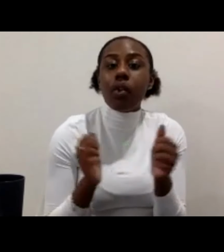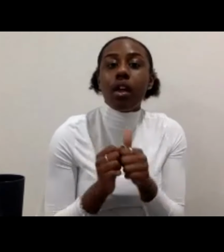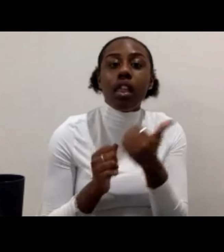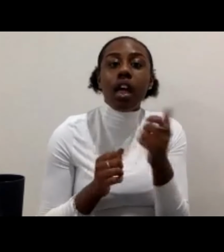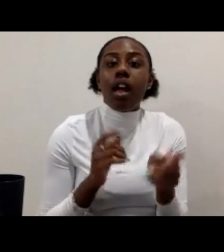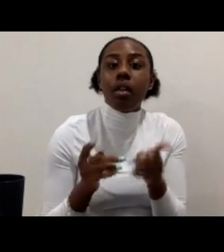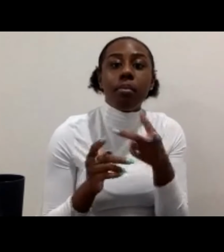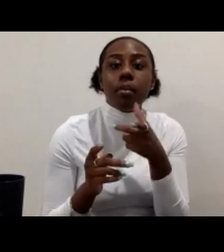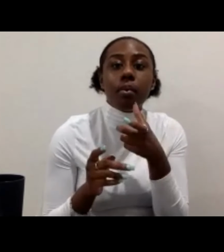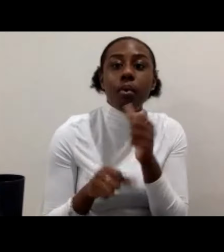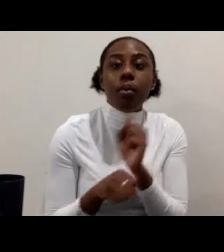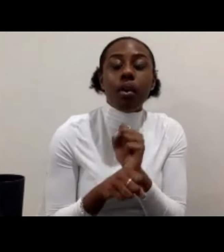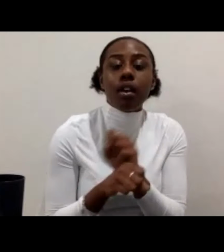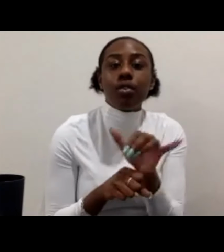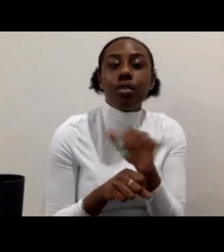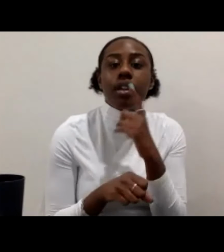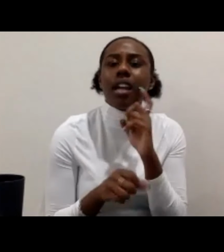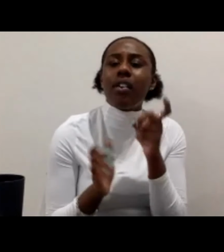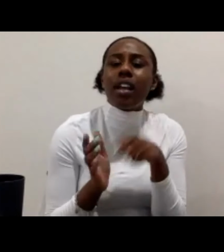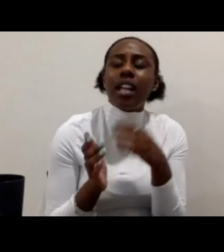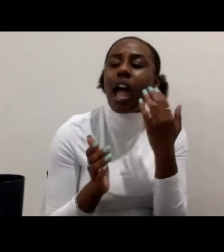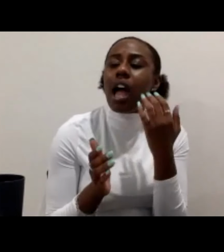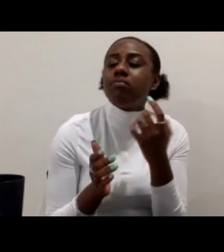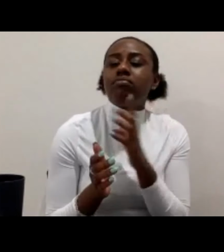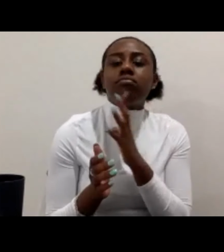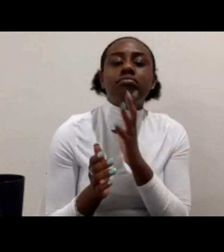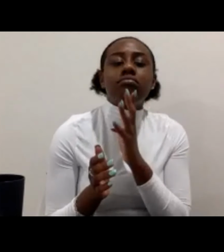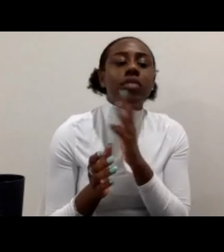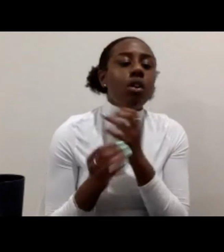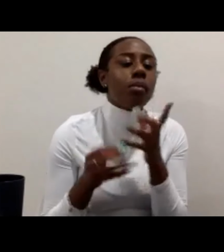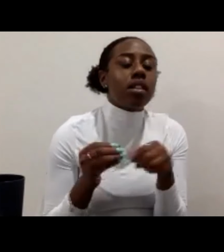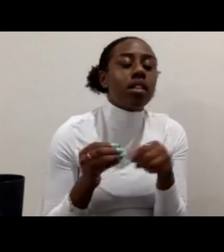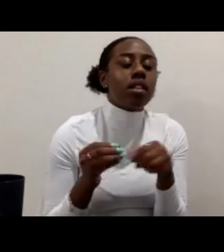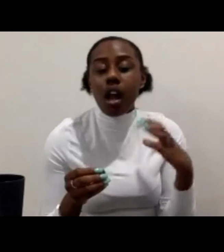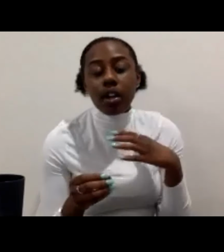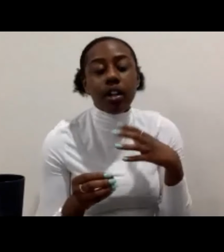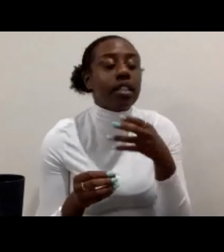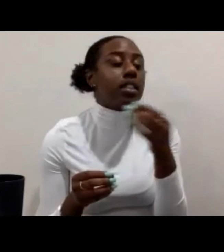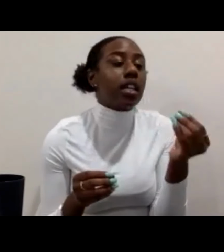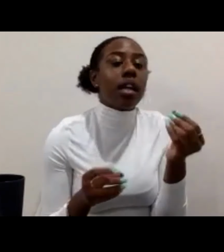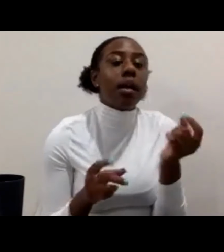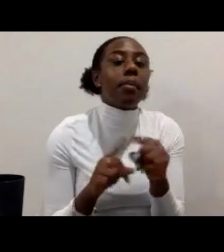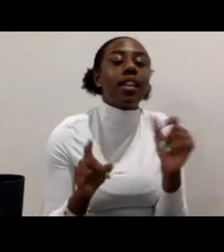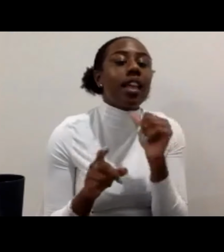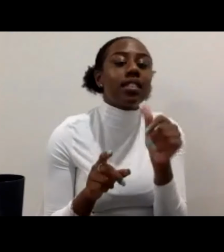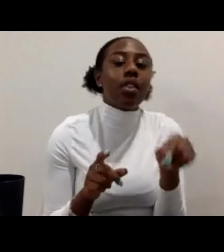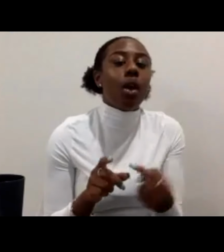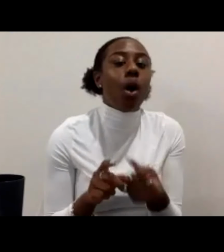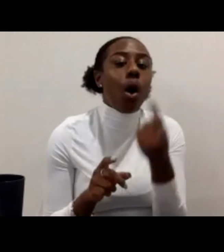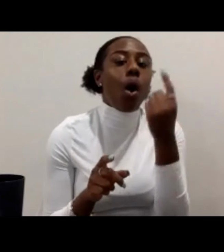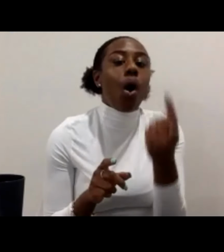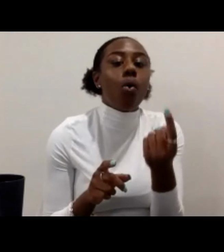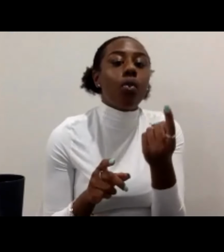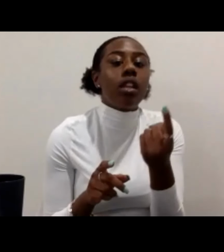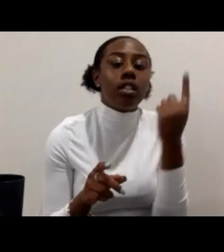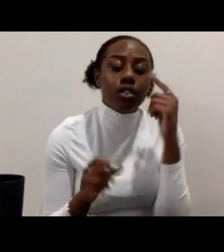Because I recognize I've talked so much about like Congress and like these, but that's not the only strategy. You know what I